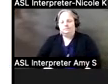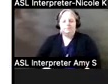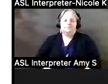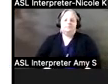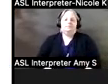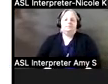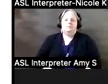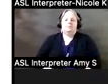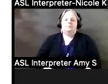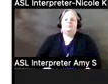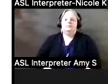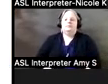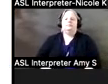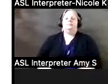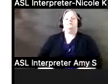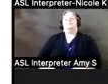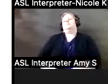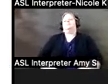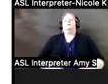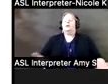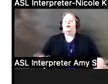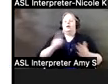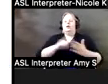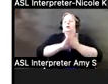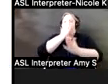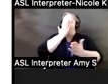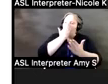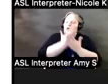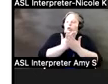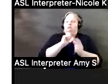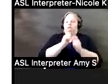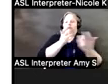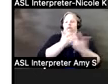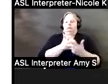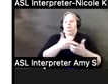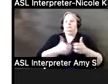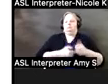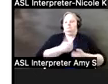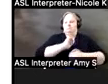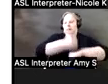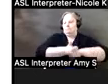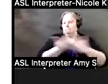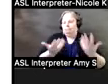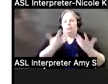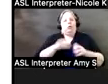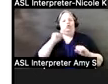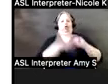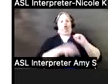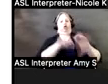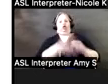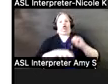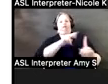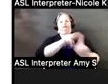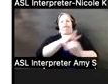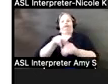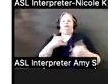So what makes a really good adaptive gaming setup? So you don't want to just set up and just throw a bunch of switches in front of someone and